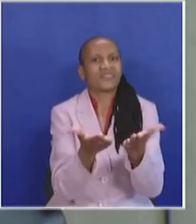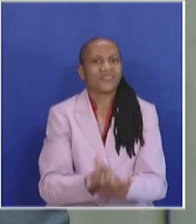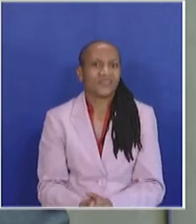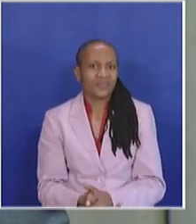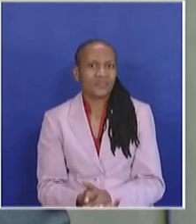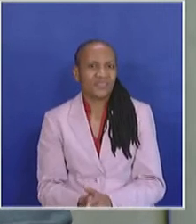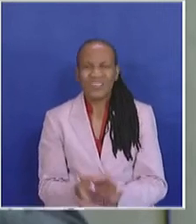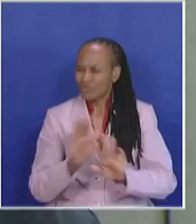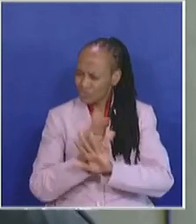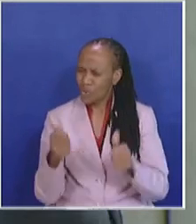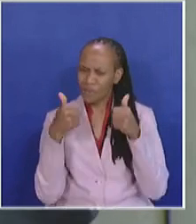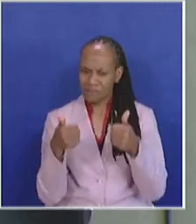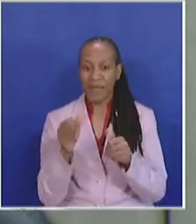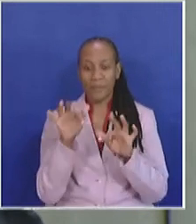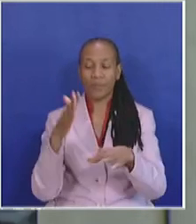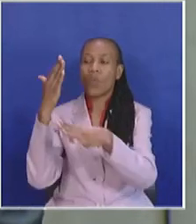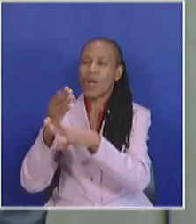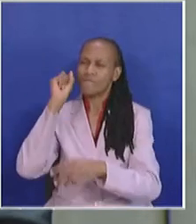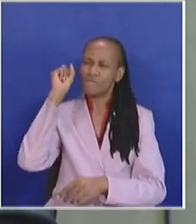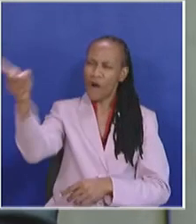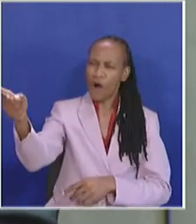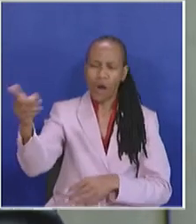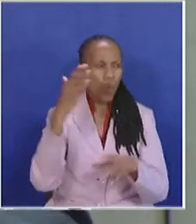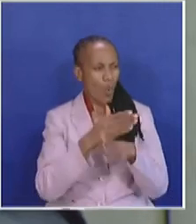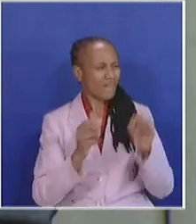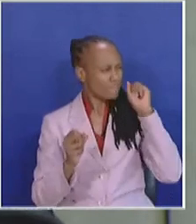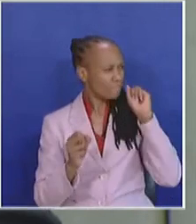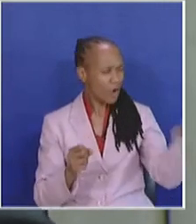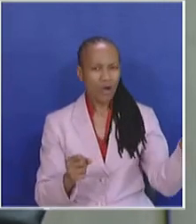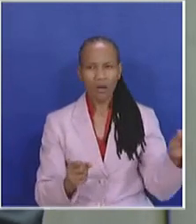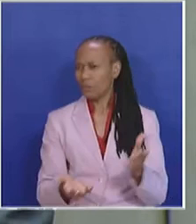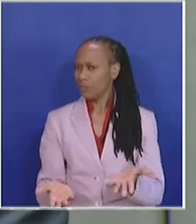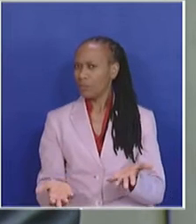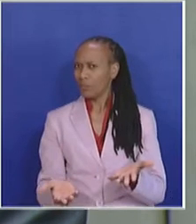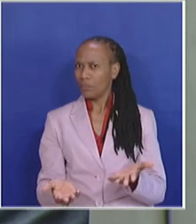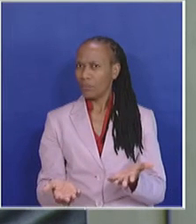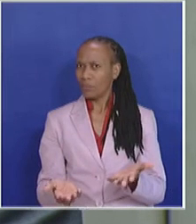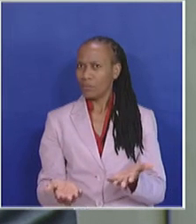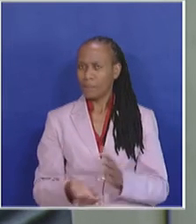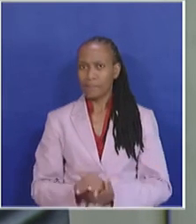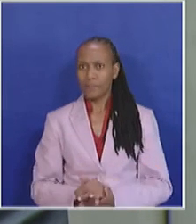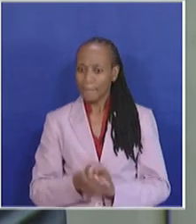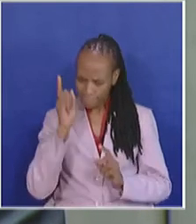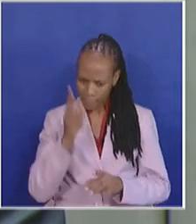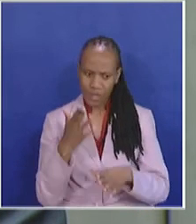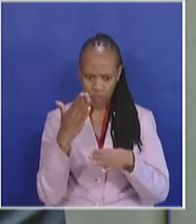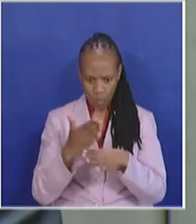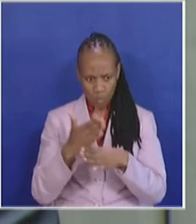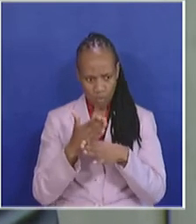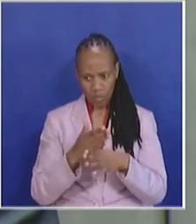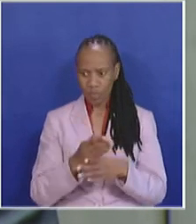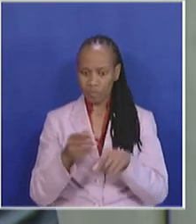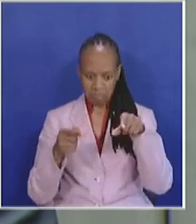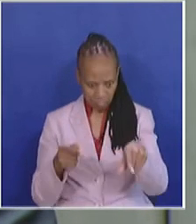people must work and live far from the places of comfort. They must be able to